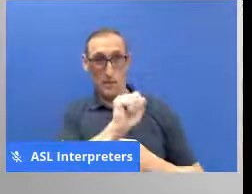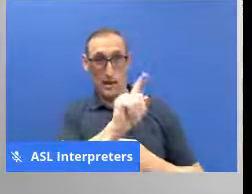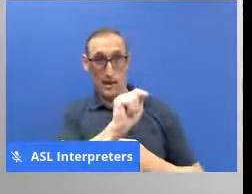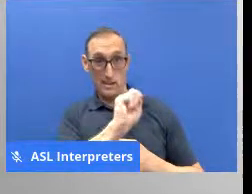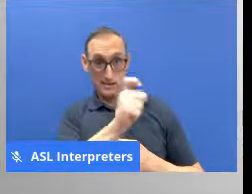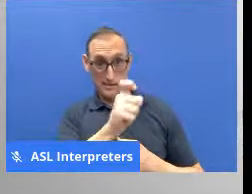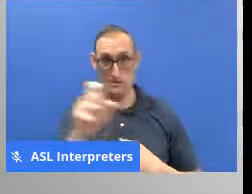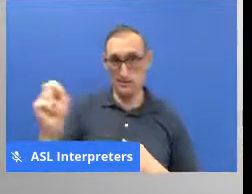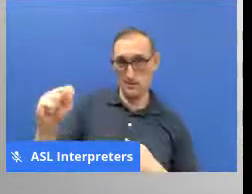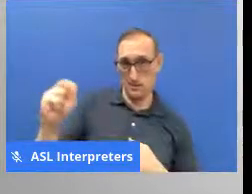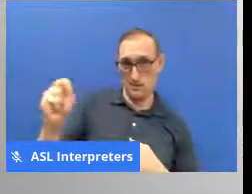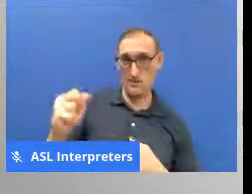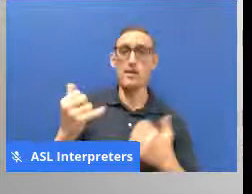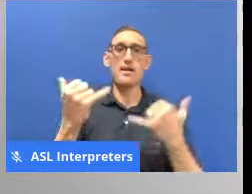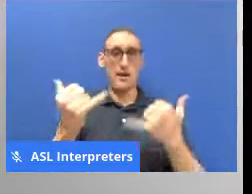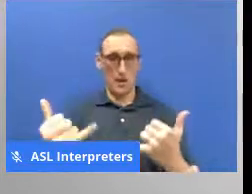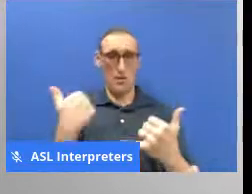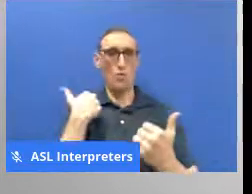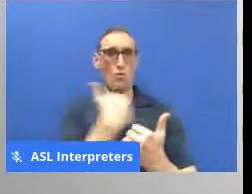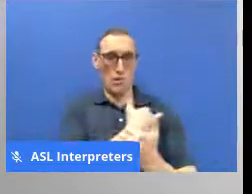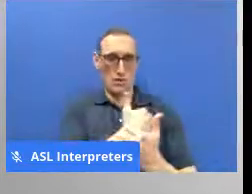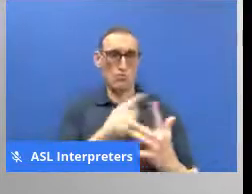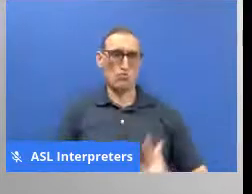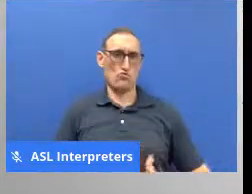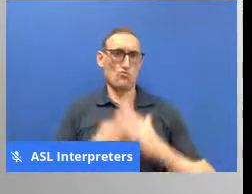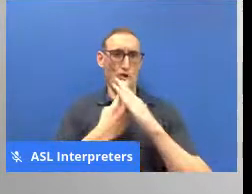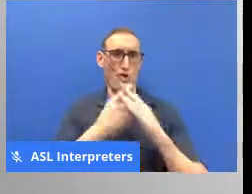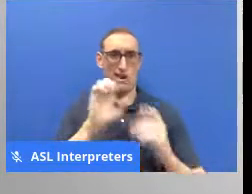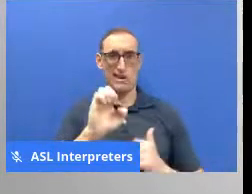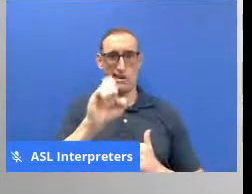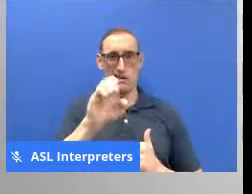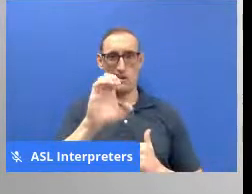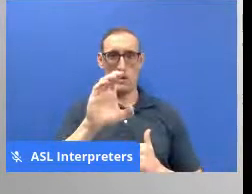this time we will enter into executive session.